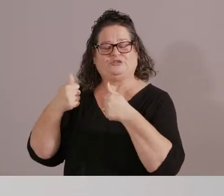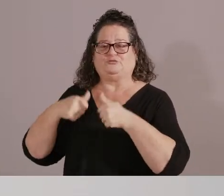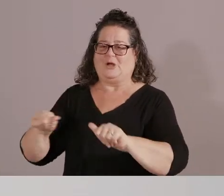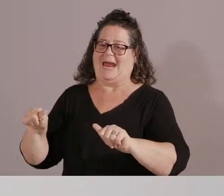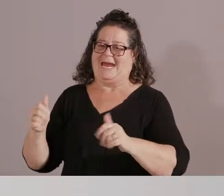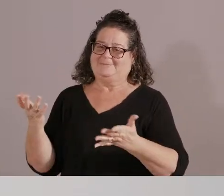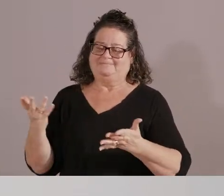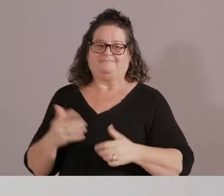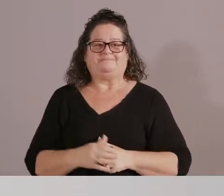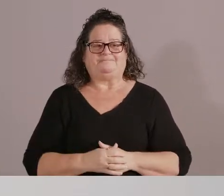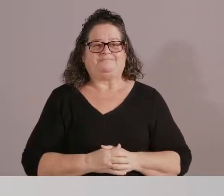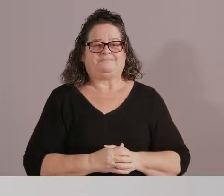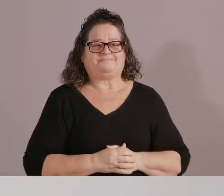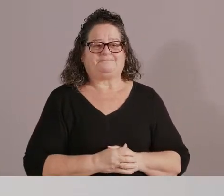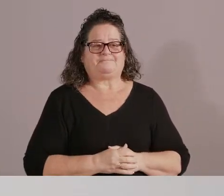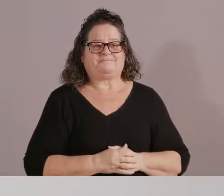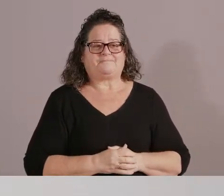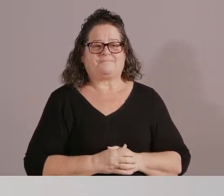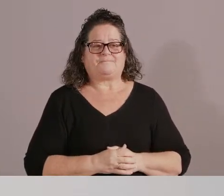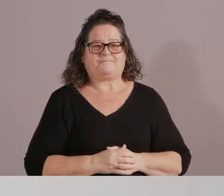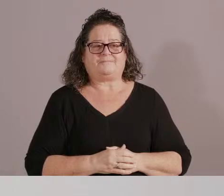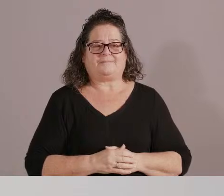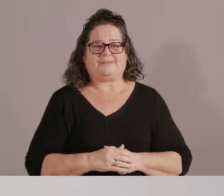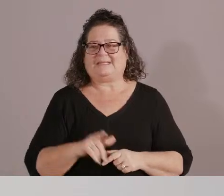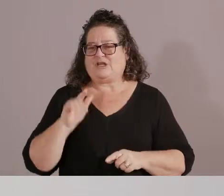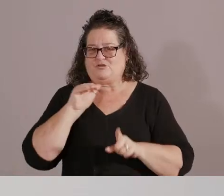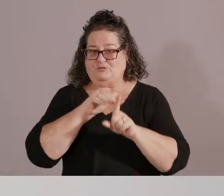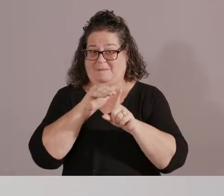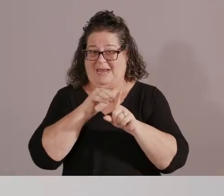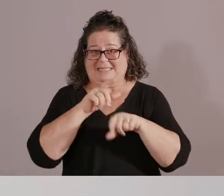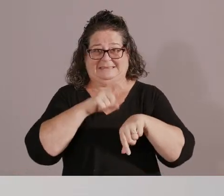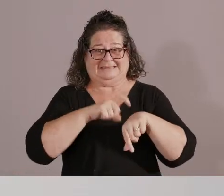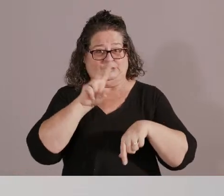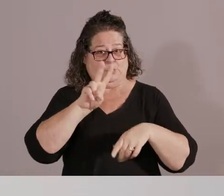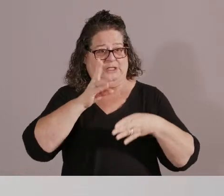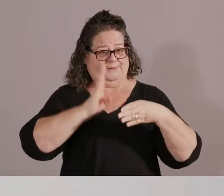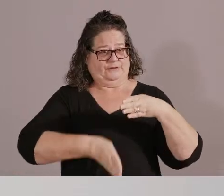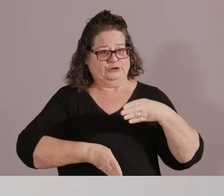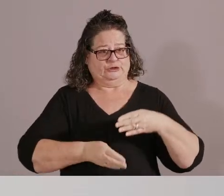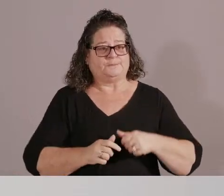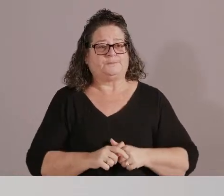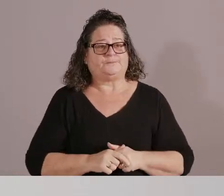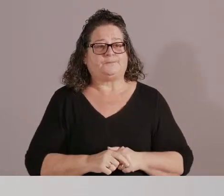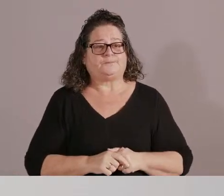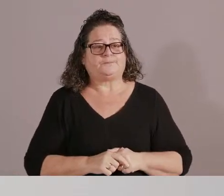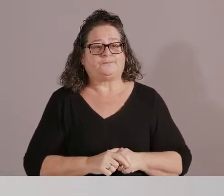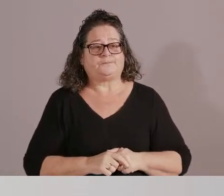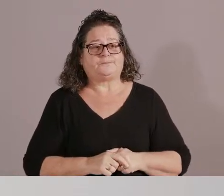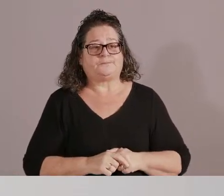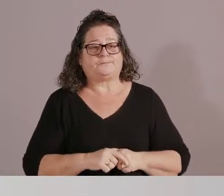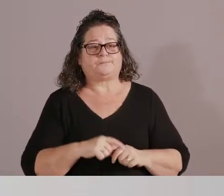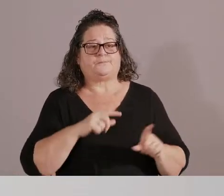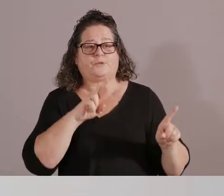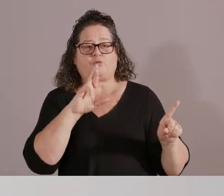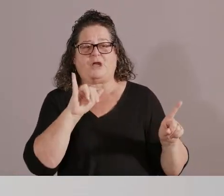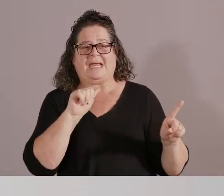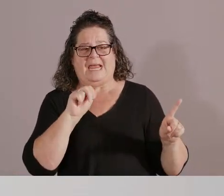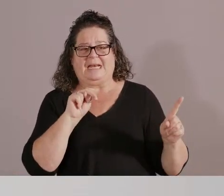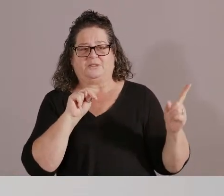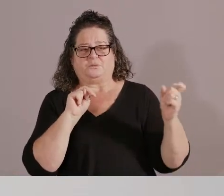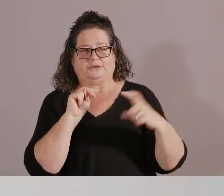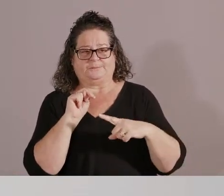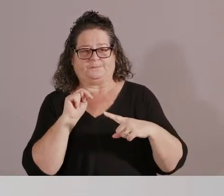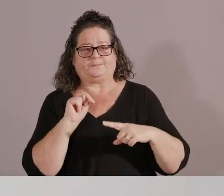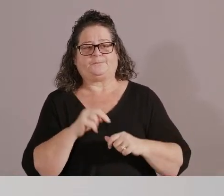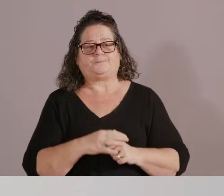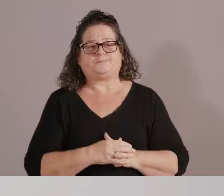2 o'clock. Ryan Knappenberger. Hi there. I haven't done this before, so I thought I might introduce myself. I'm